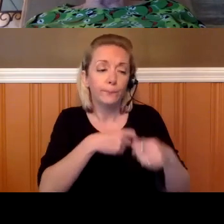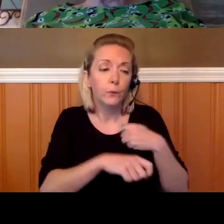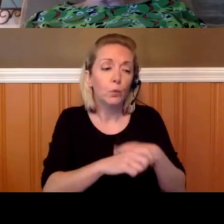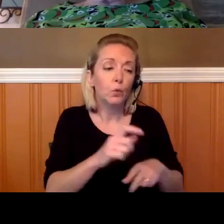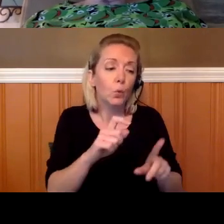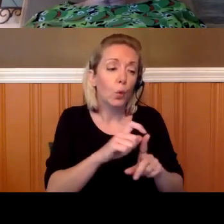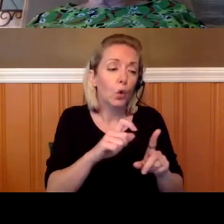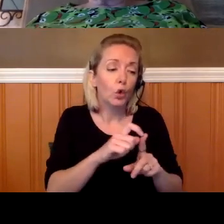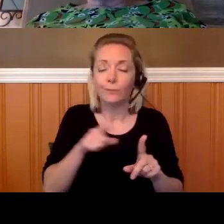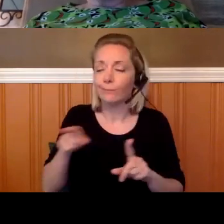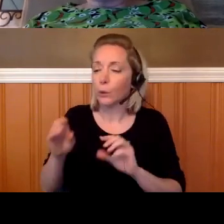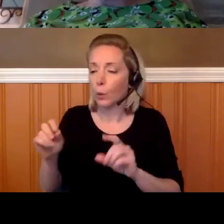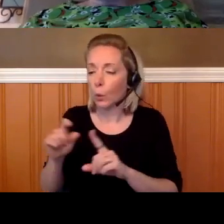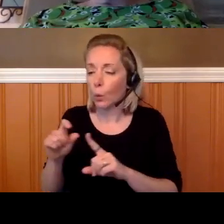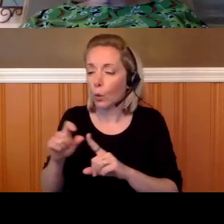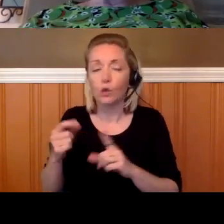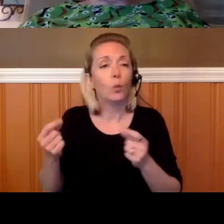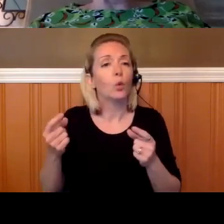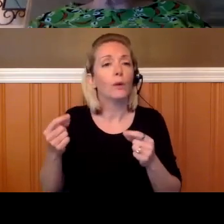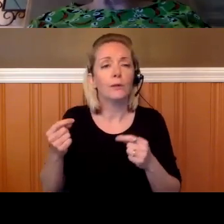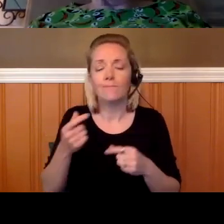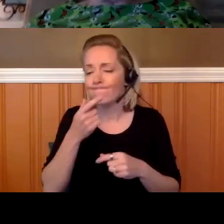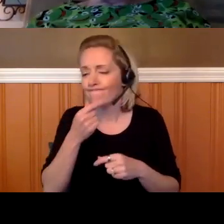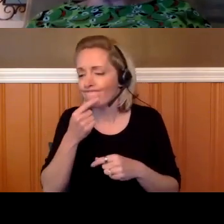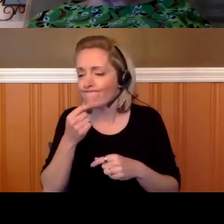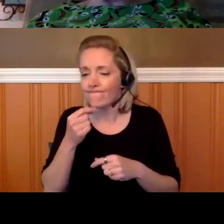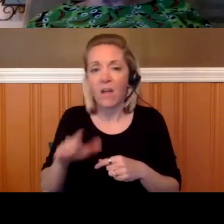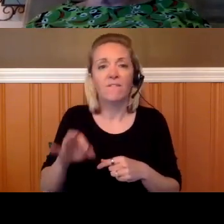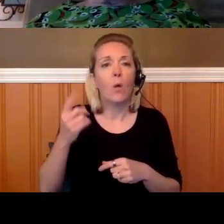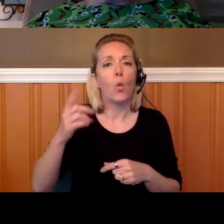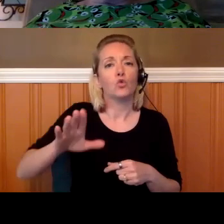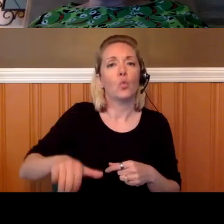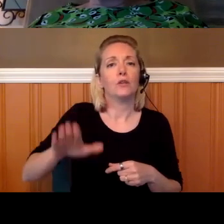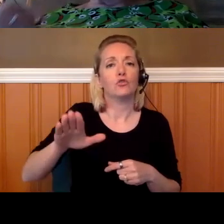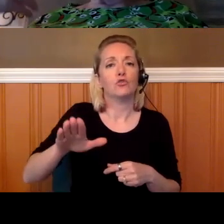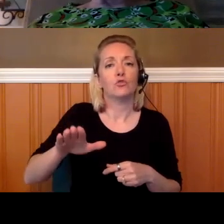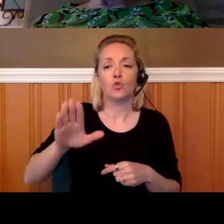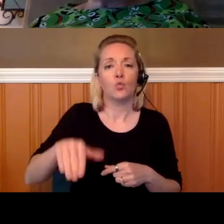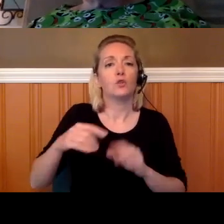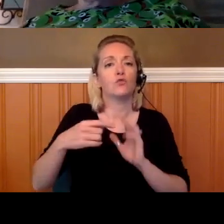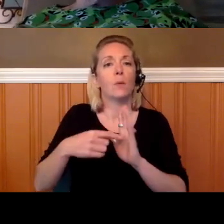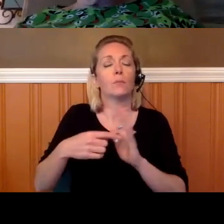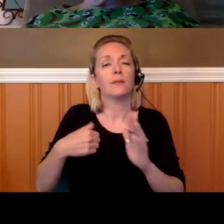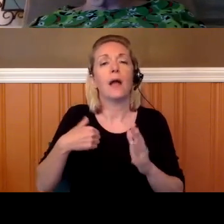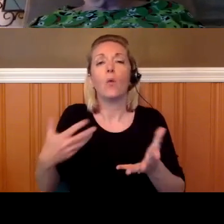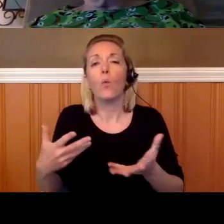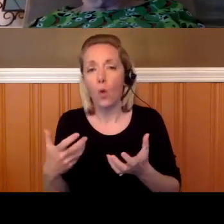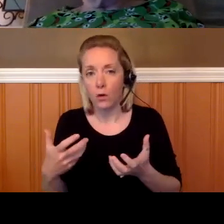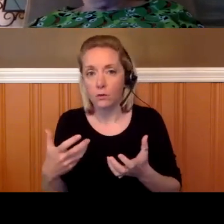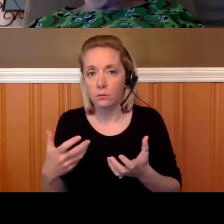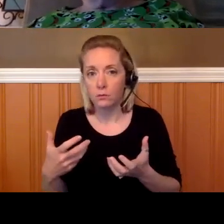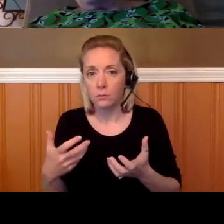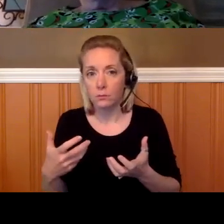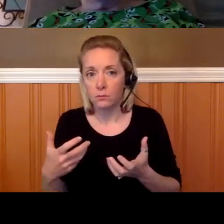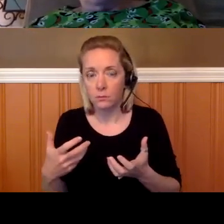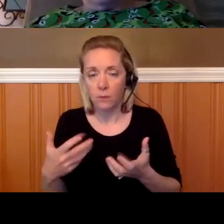voice output, single switch, I want something. And then once Marin said, I want something, not with behavior, but with her